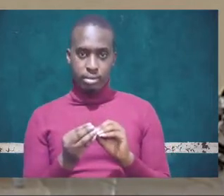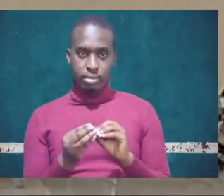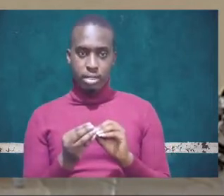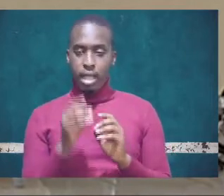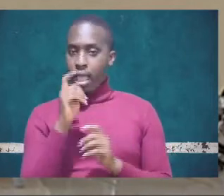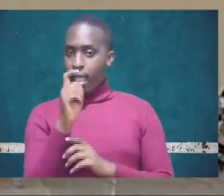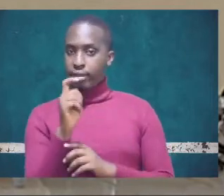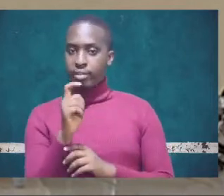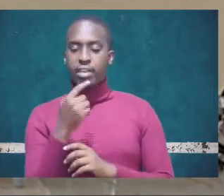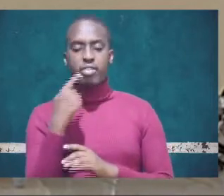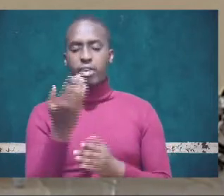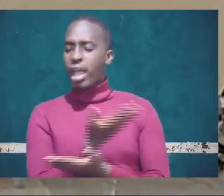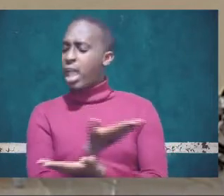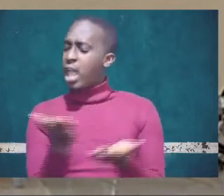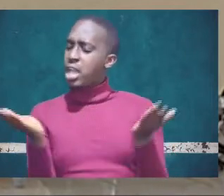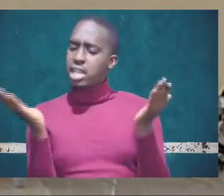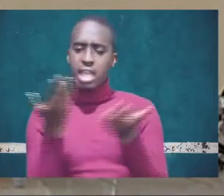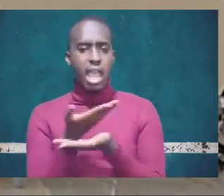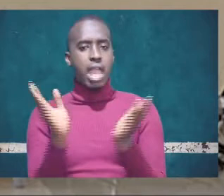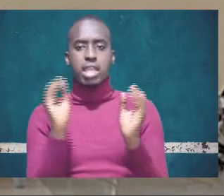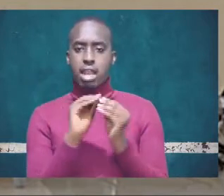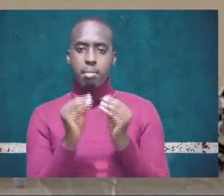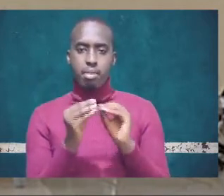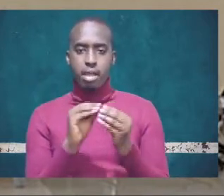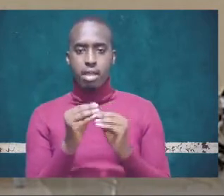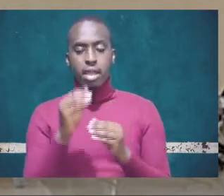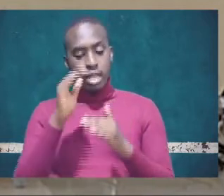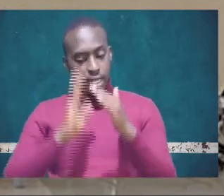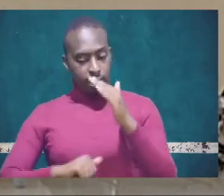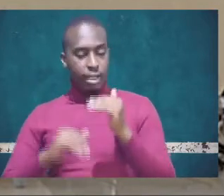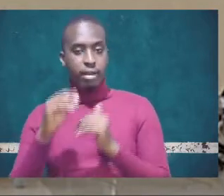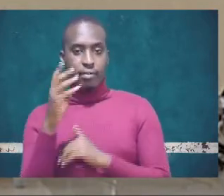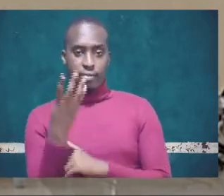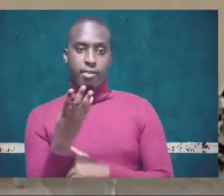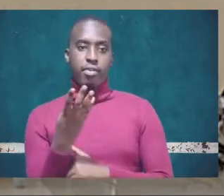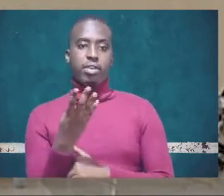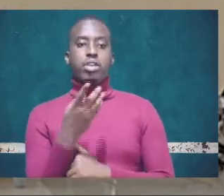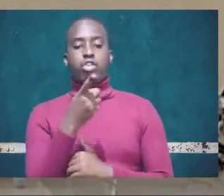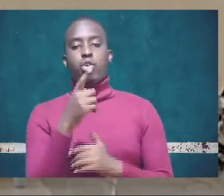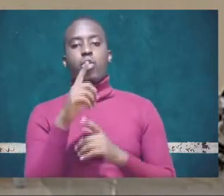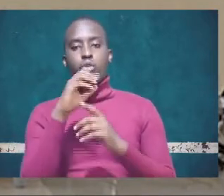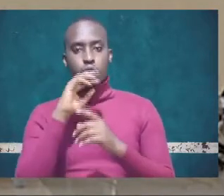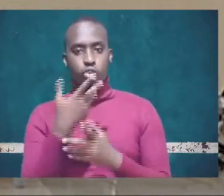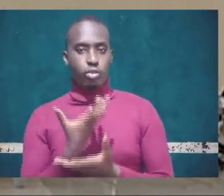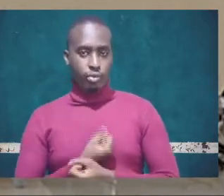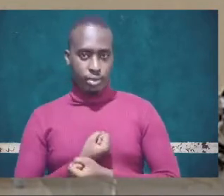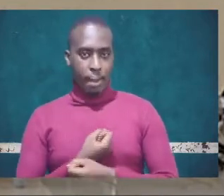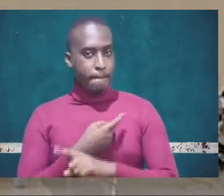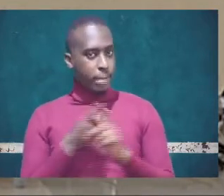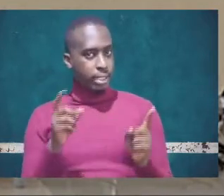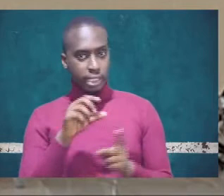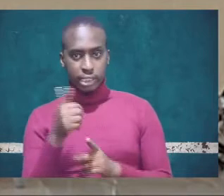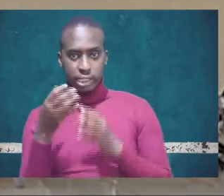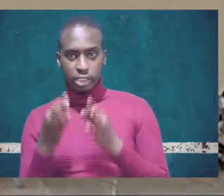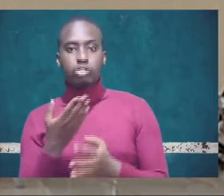X stands for any value, any number. All numbers which are less than 4, that's the solution we have. But there is also